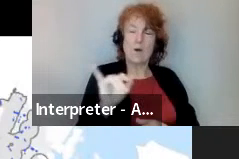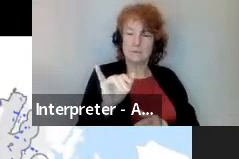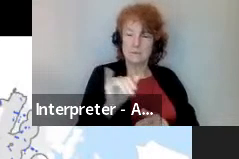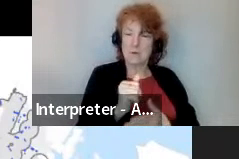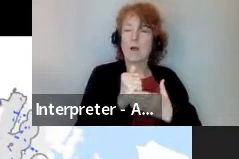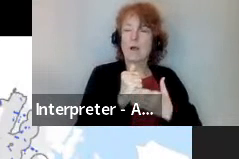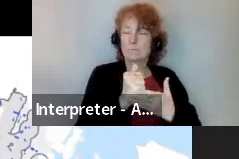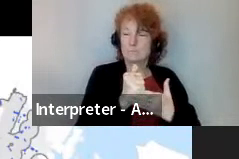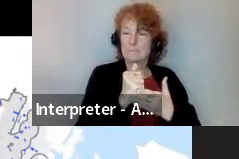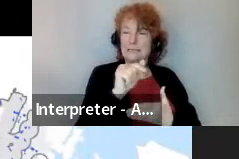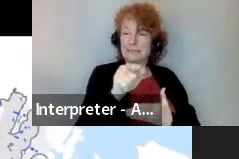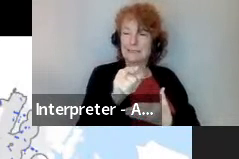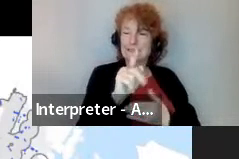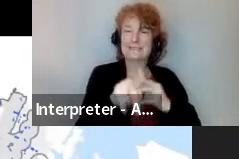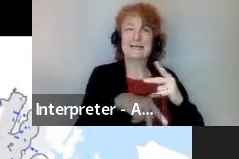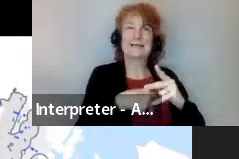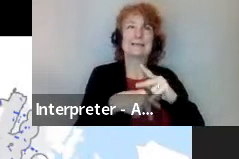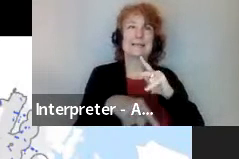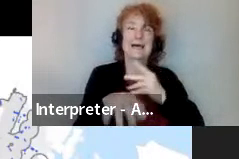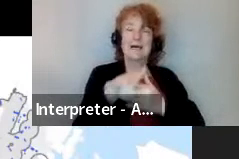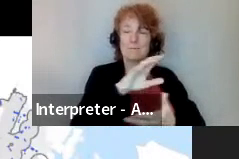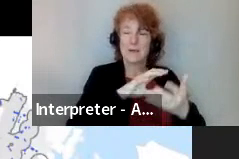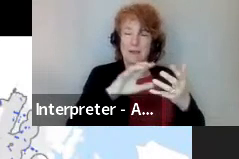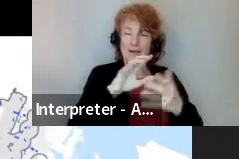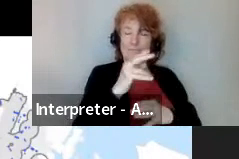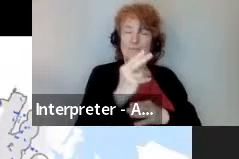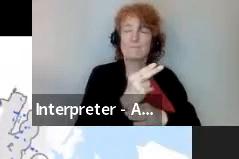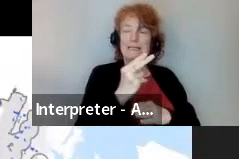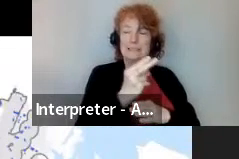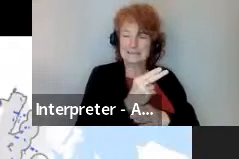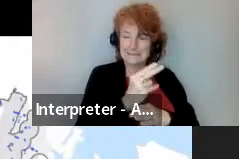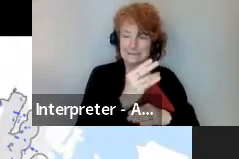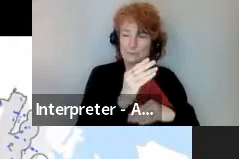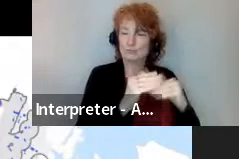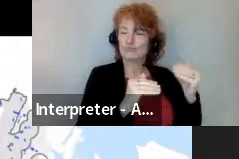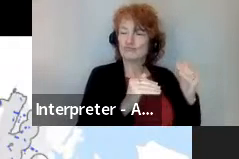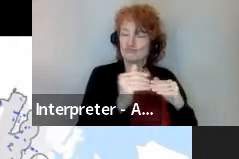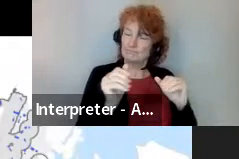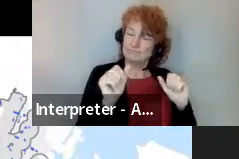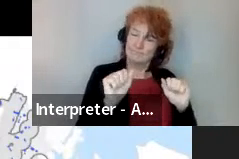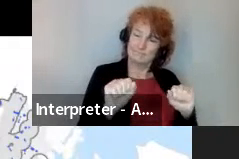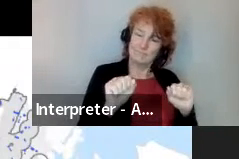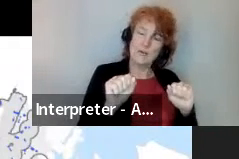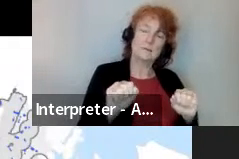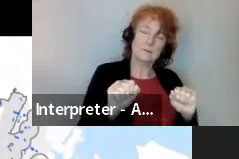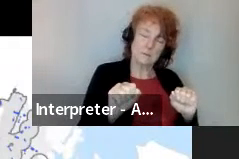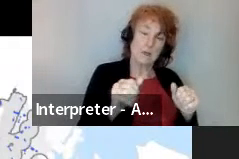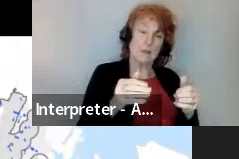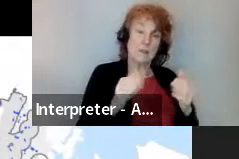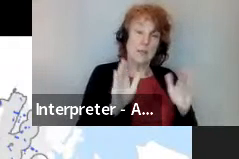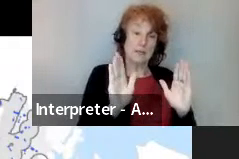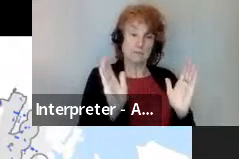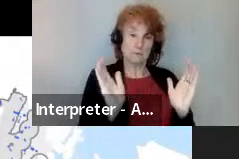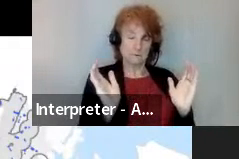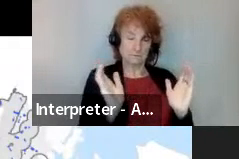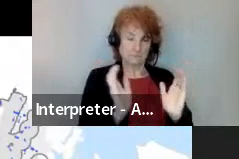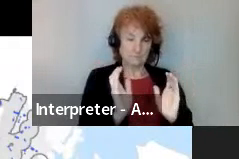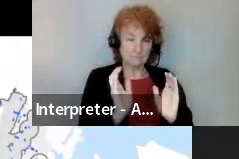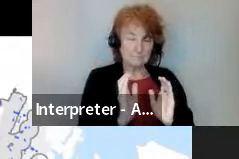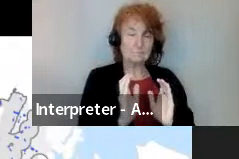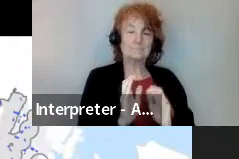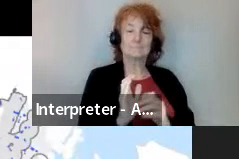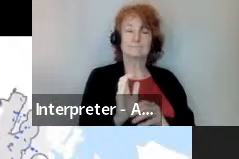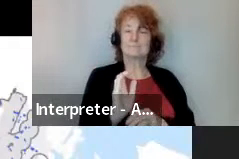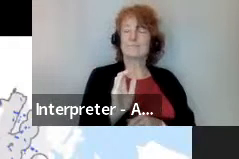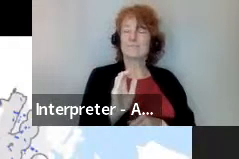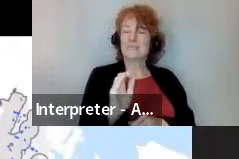feasible. Commercial parking waivers will also be available for small lots with good proximity to transit. Next slide,